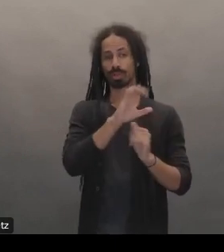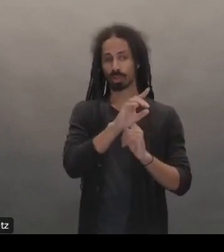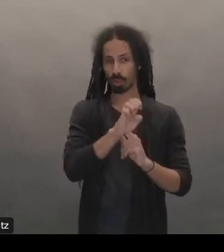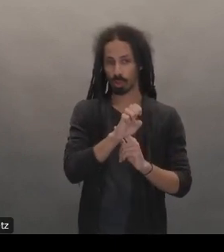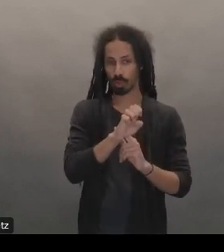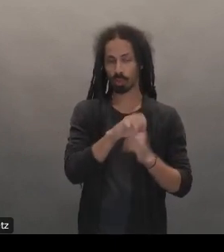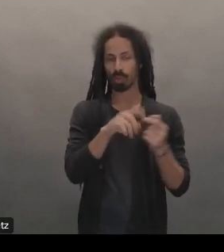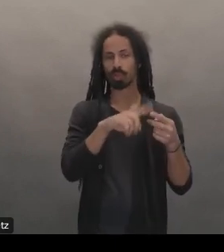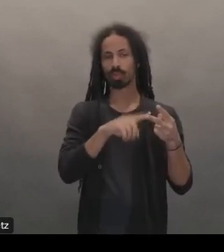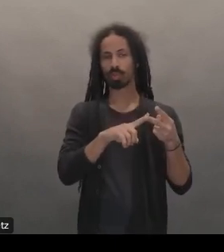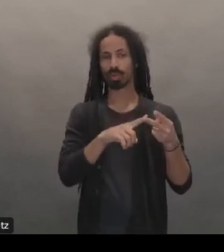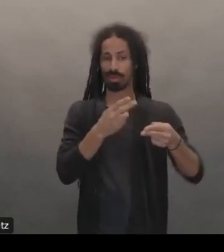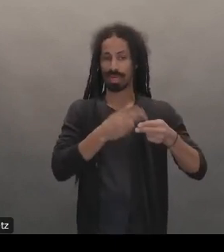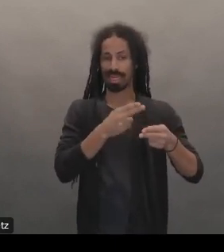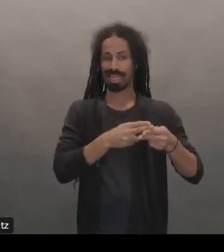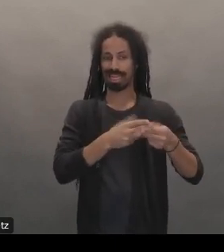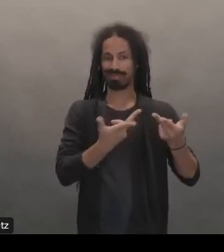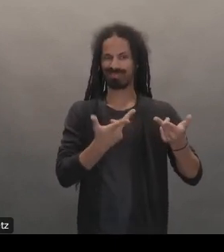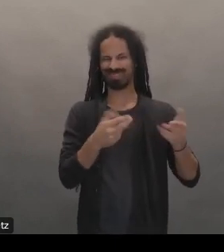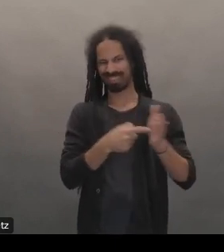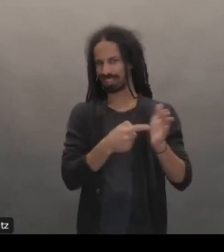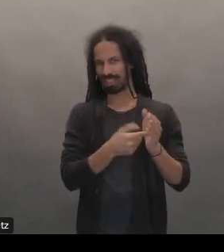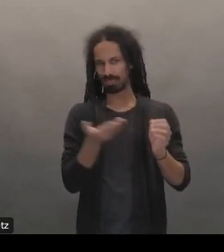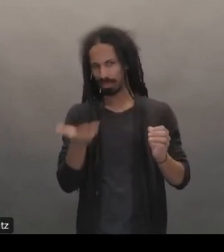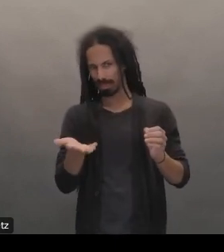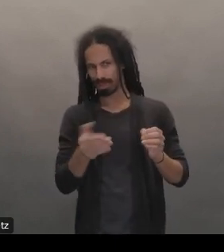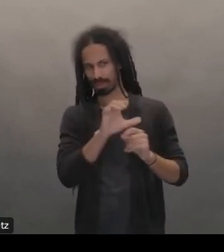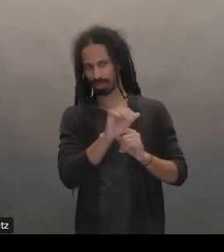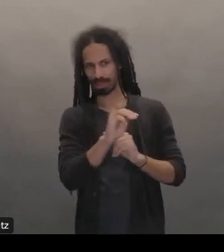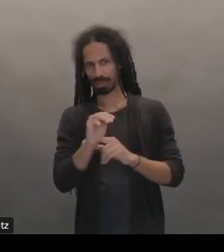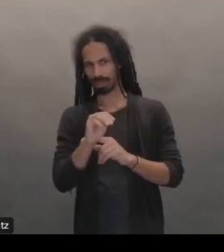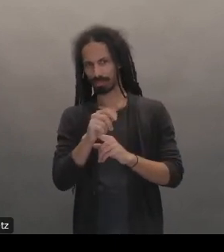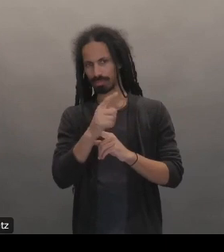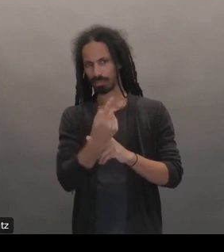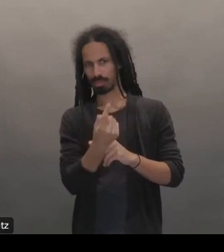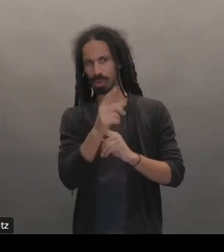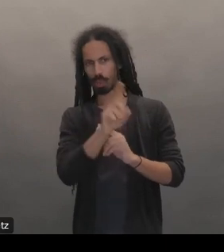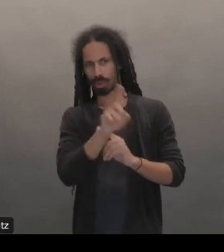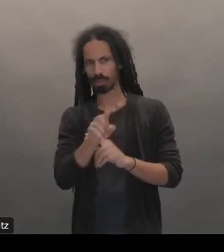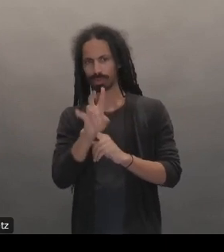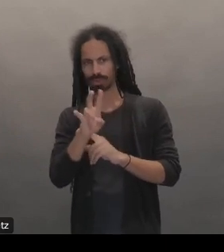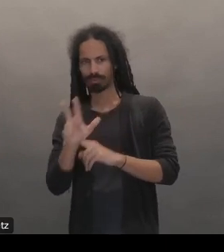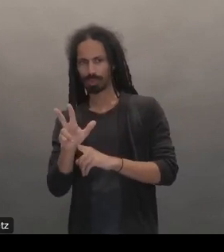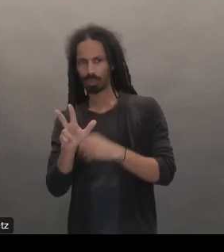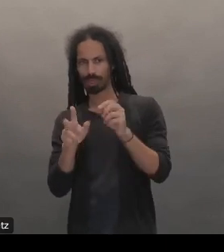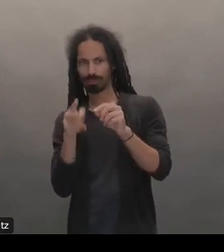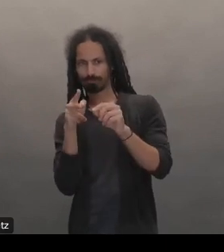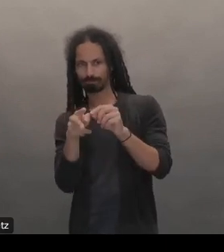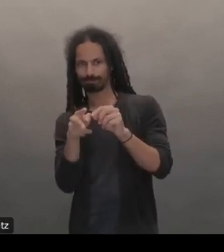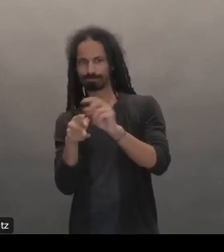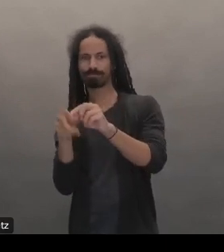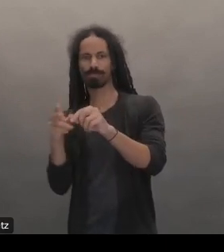next. So here's an example, right, COM 1173, colon, communication strategies.